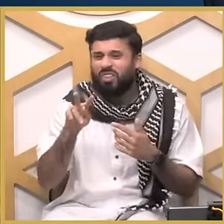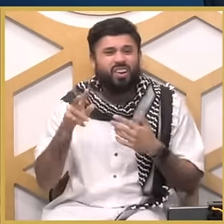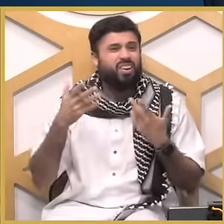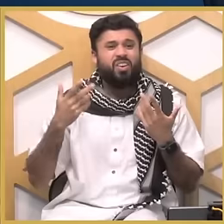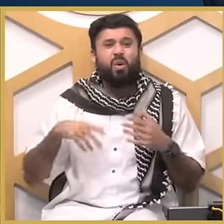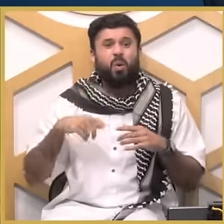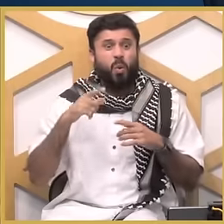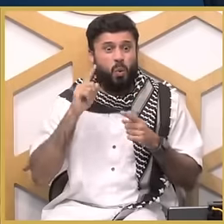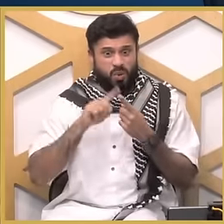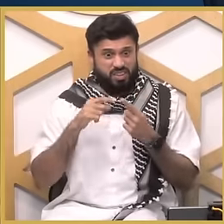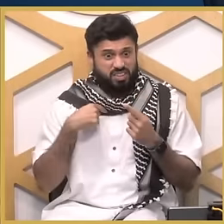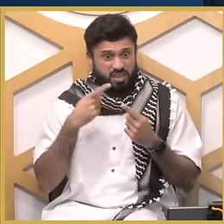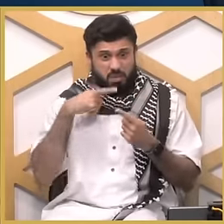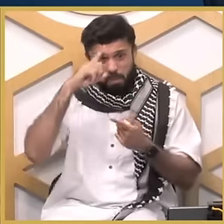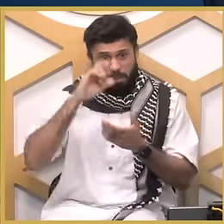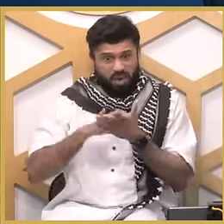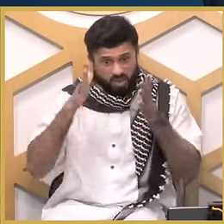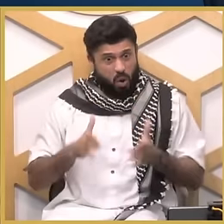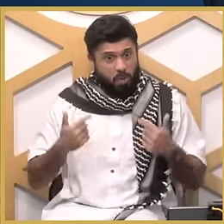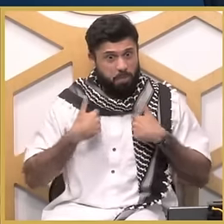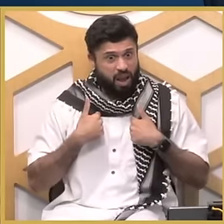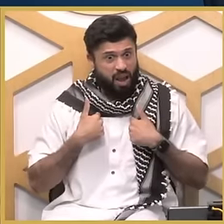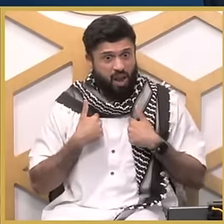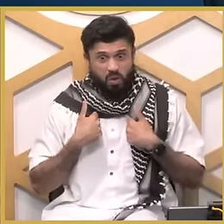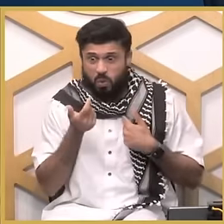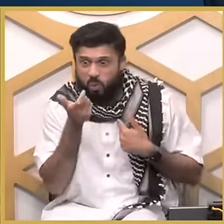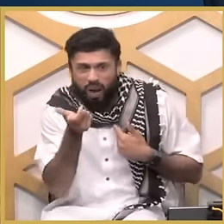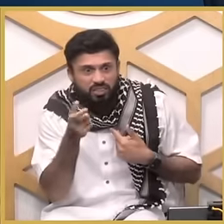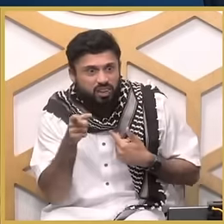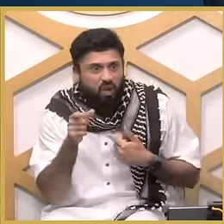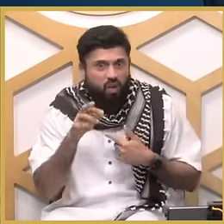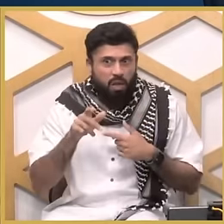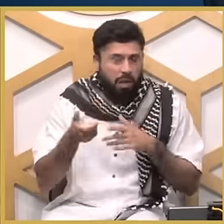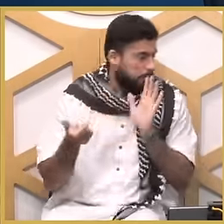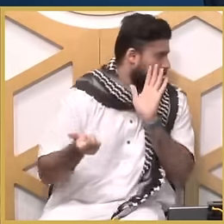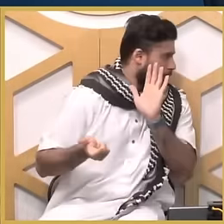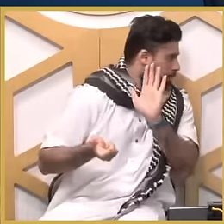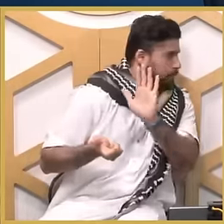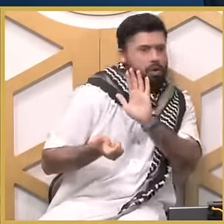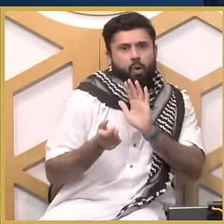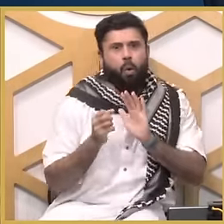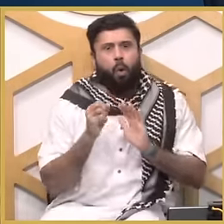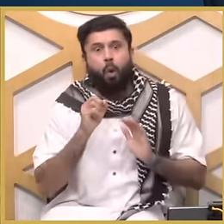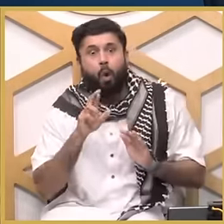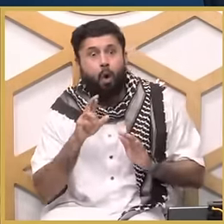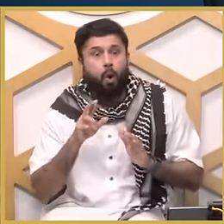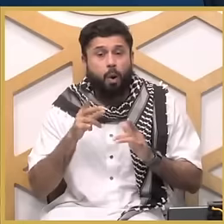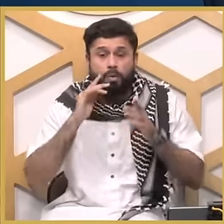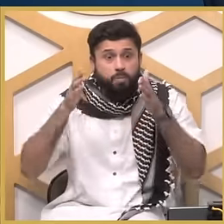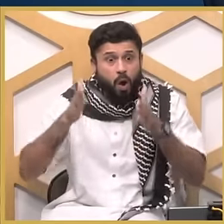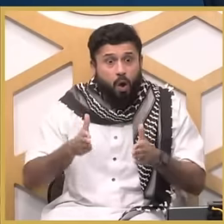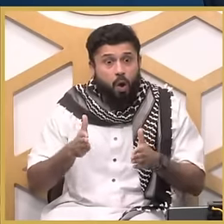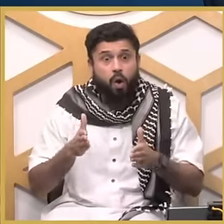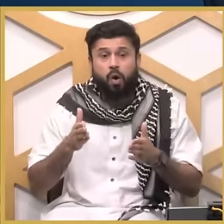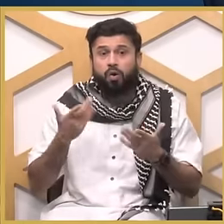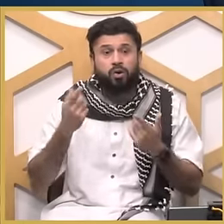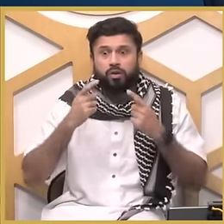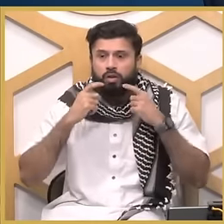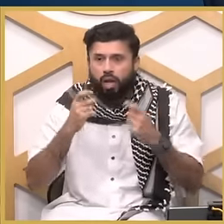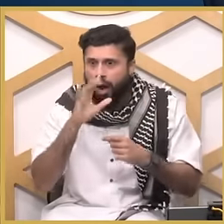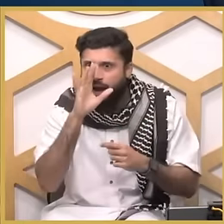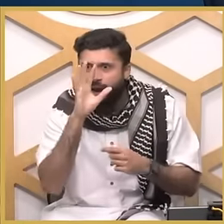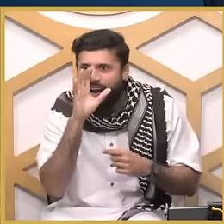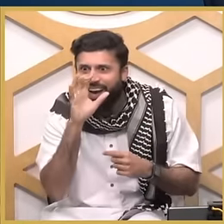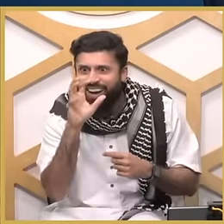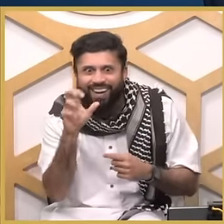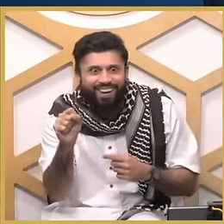example? You're not seeking the pleasure of Allah anymore, because you're out of the circle of iman right now. You're barely on the boundary of Islam. And that's what he called the hadith,